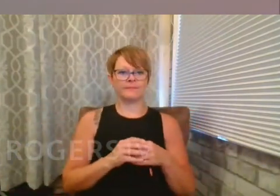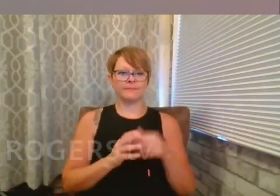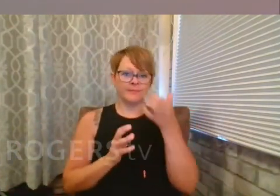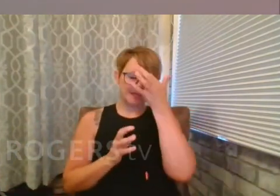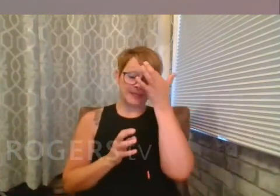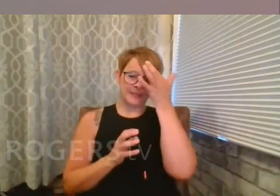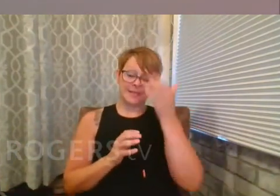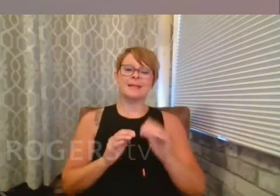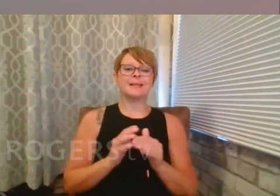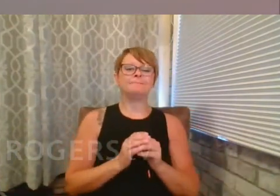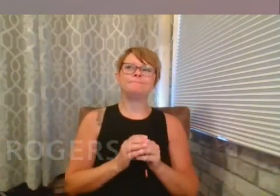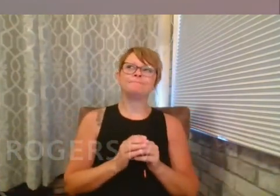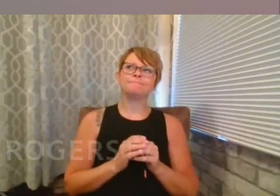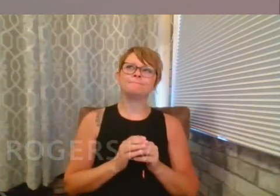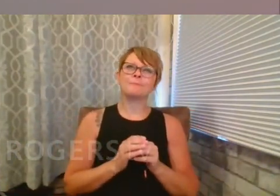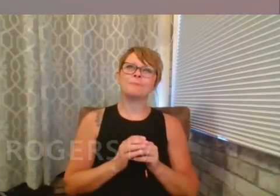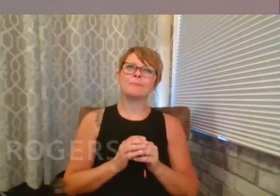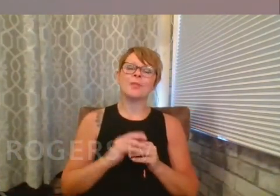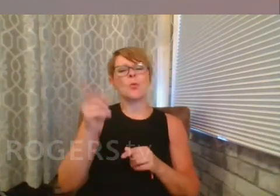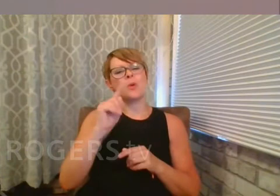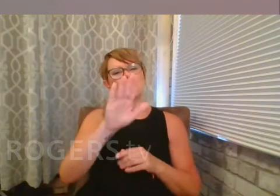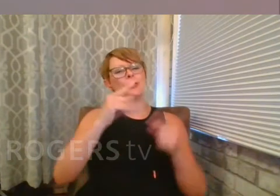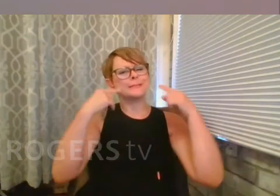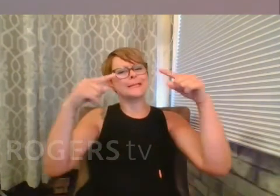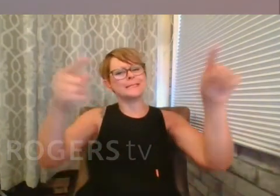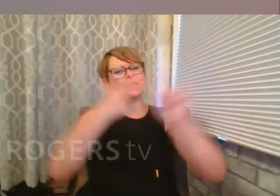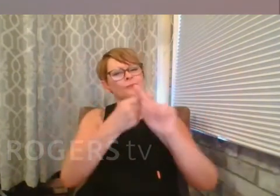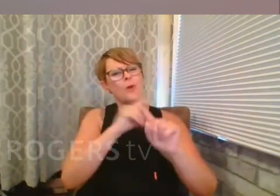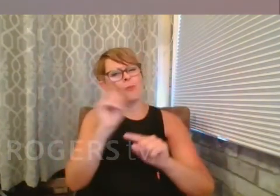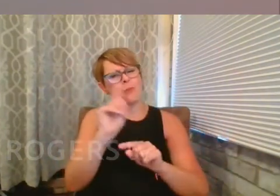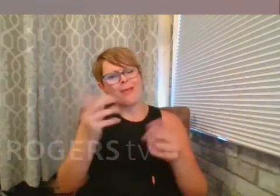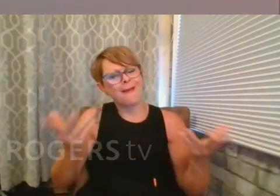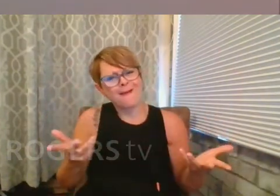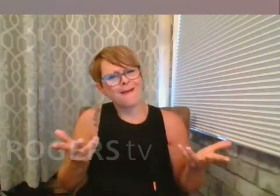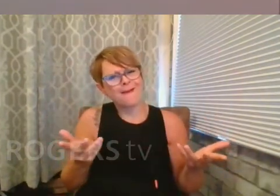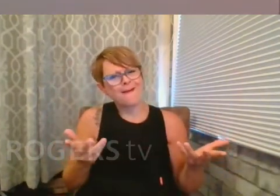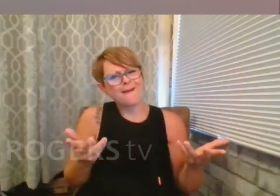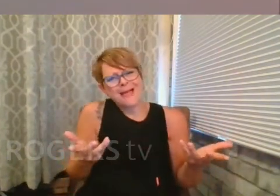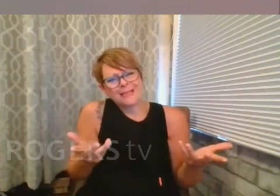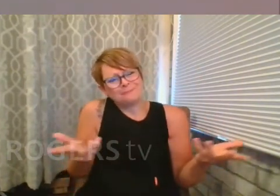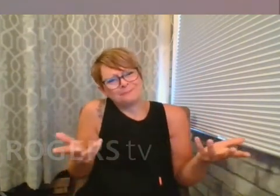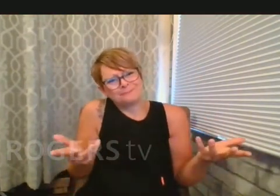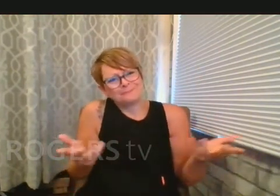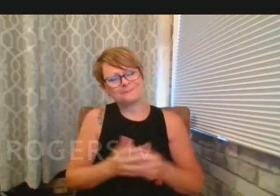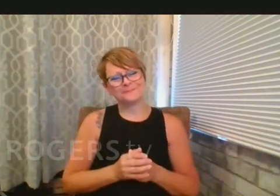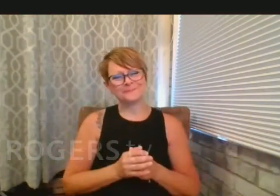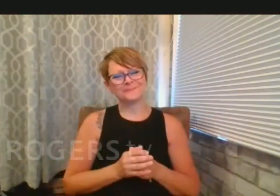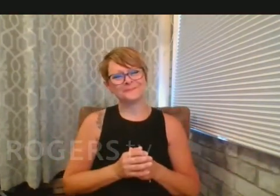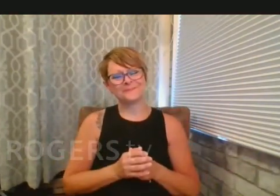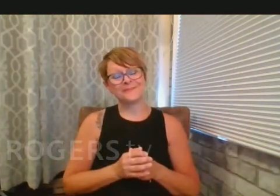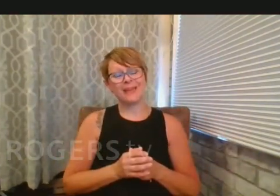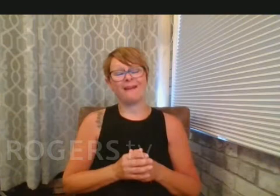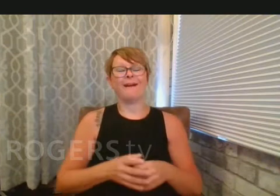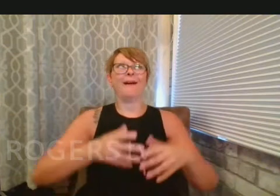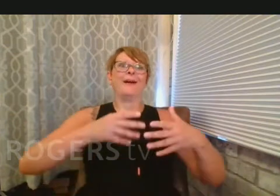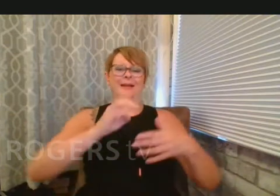attribute your success in operating the Balkan kitchen in this place? Again, going